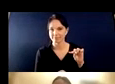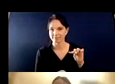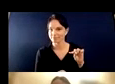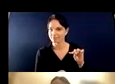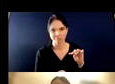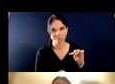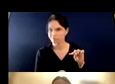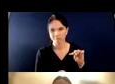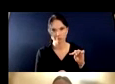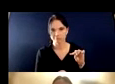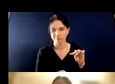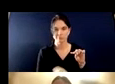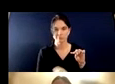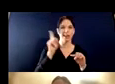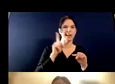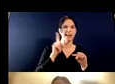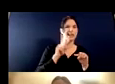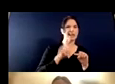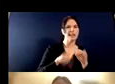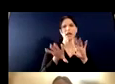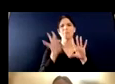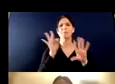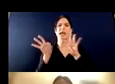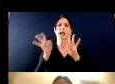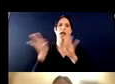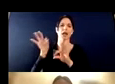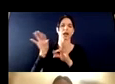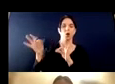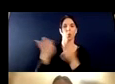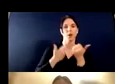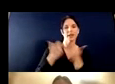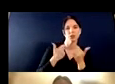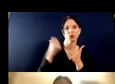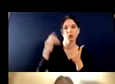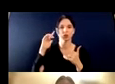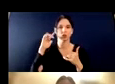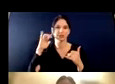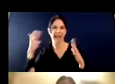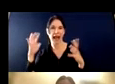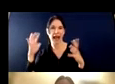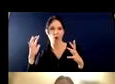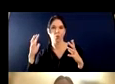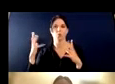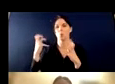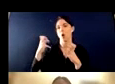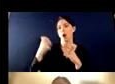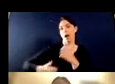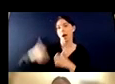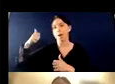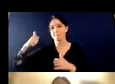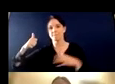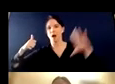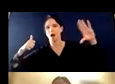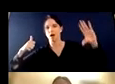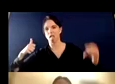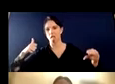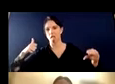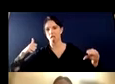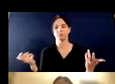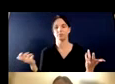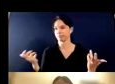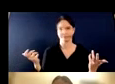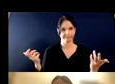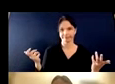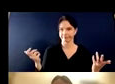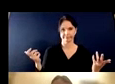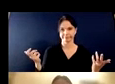aids essentially and cochlear implants essentially guess what sound you want to hear and what sound you want